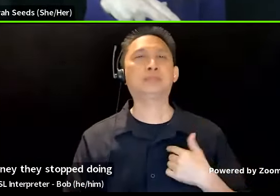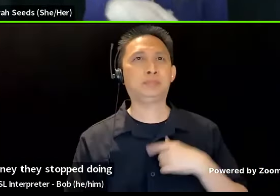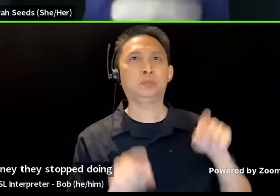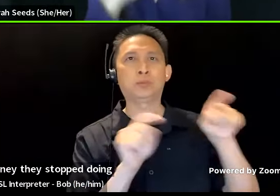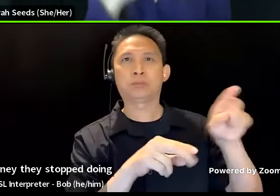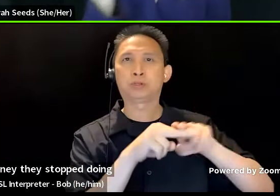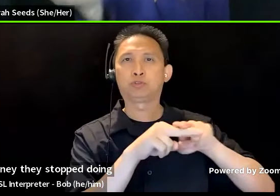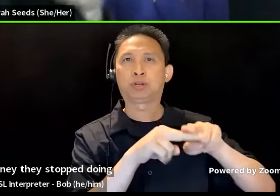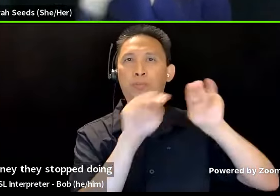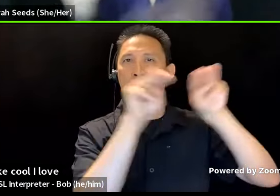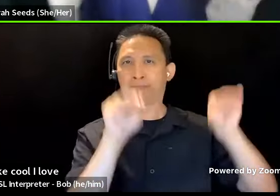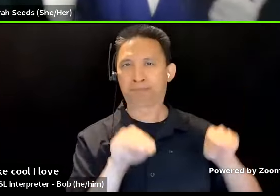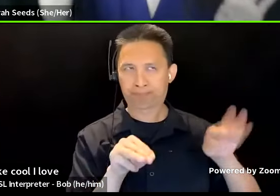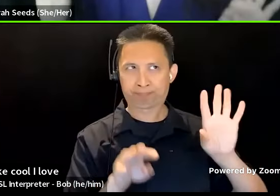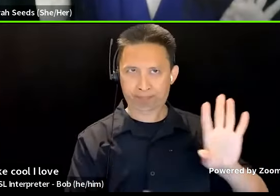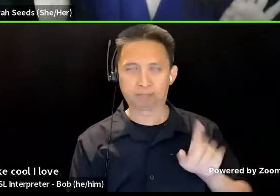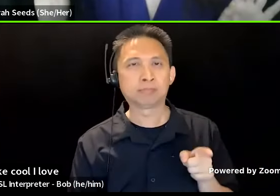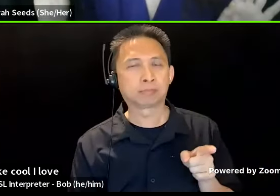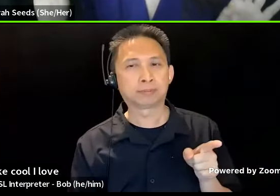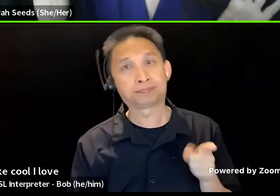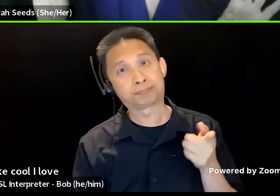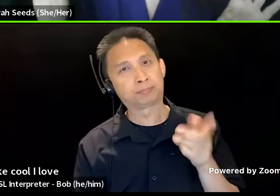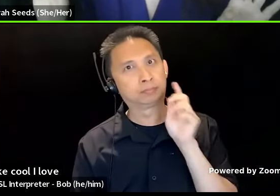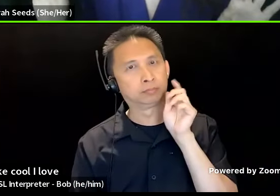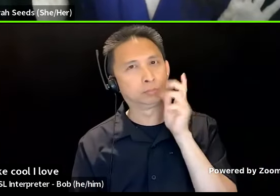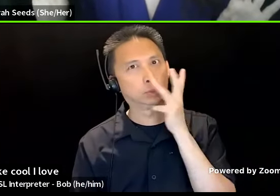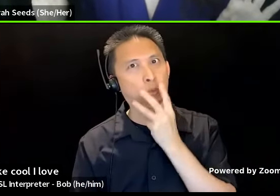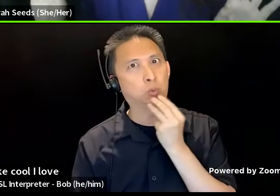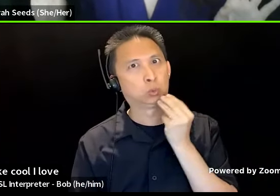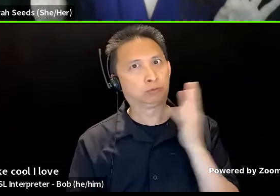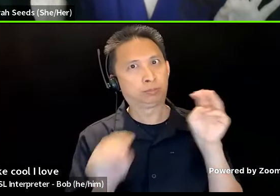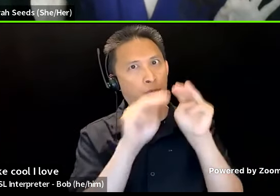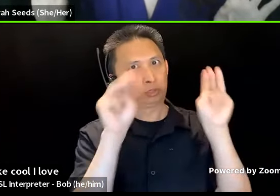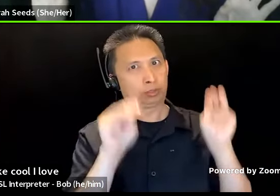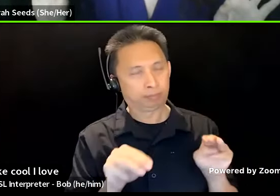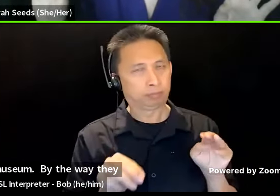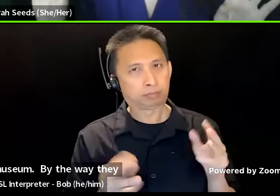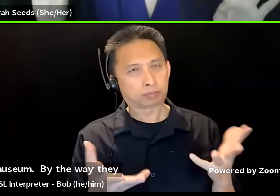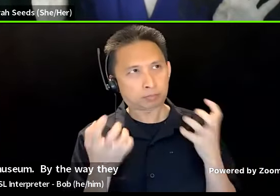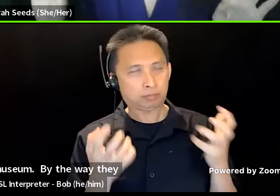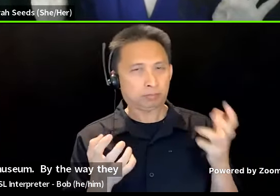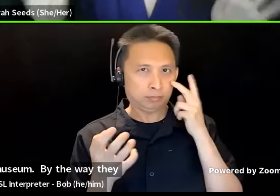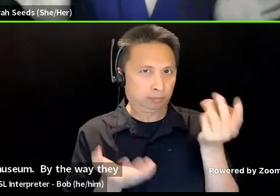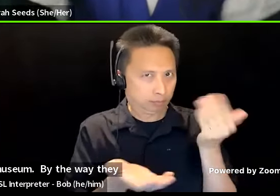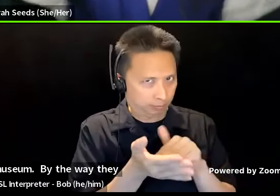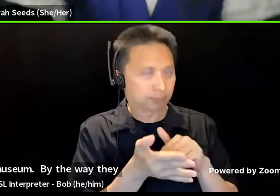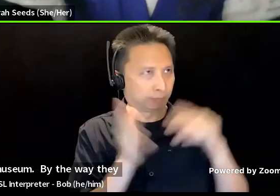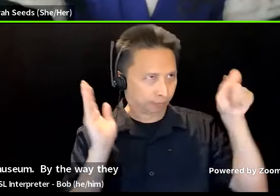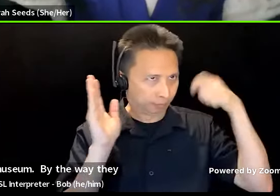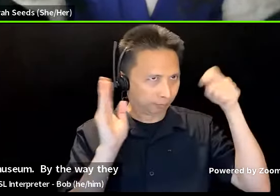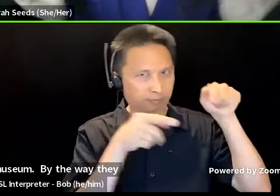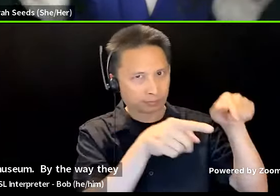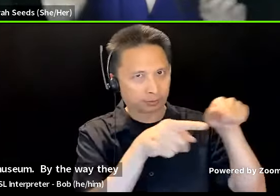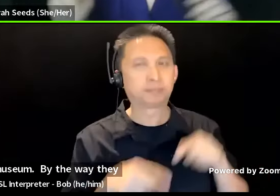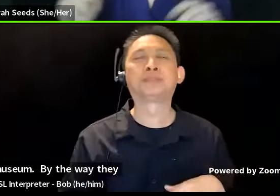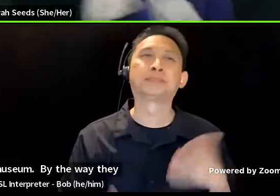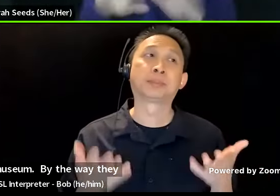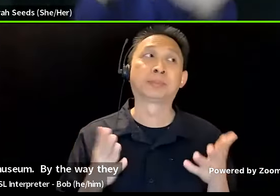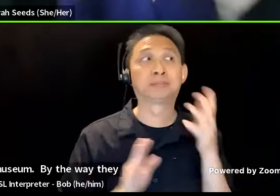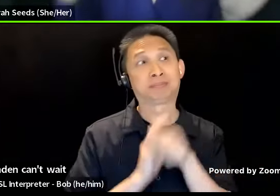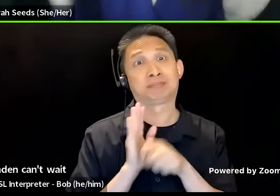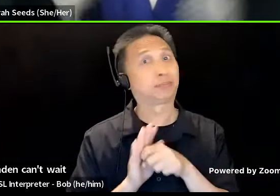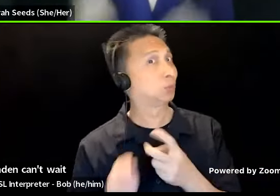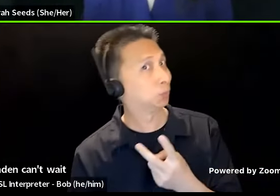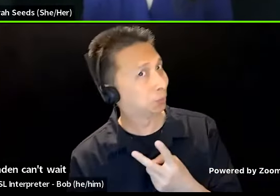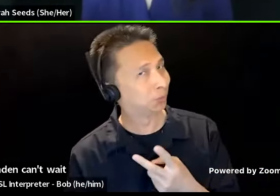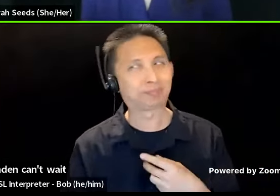museum and which is, by the way, they're a beautiful place. And I can't wait to come back to them and shoot something else about it on the train, possibly season 2 with an even